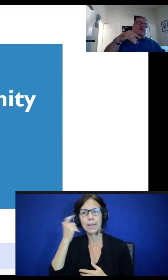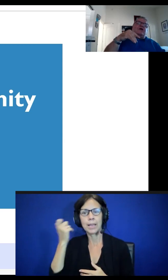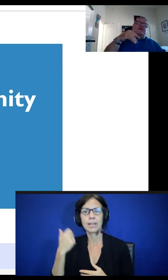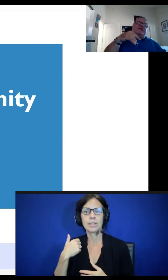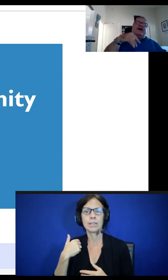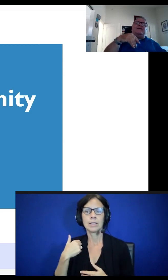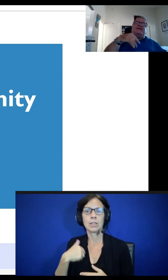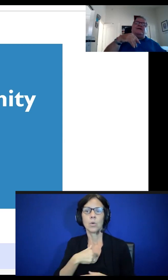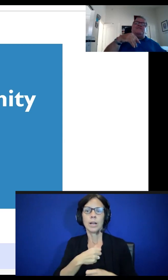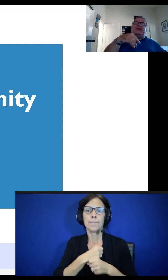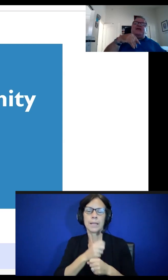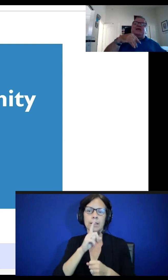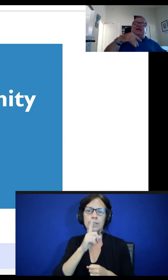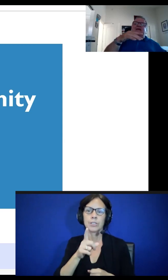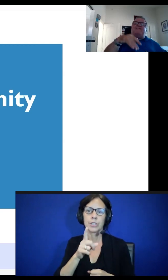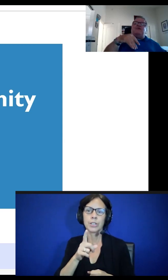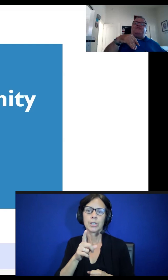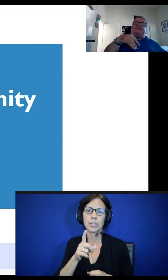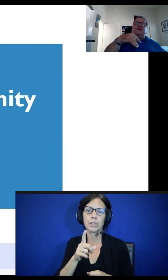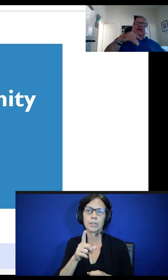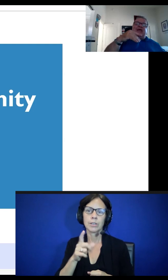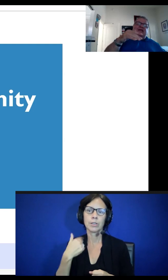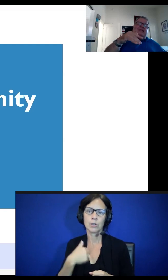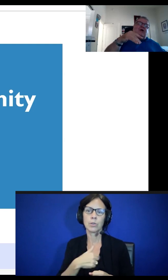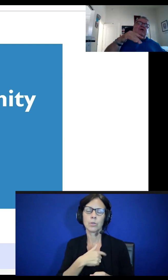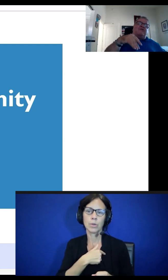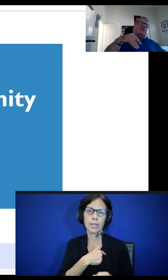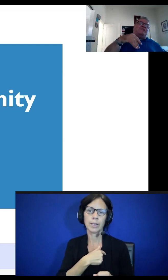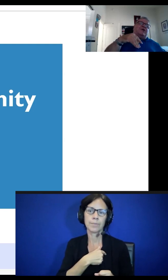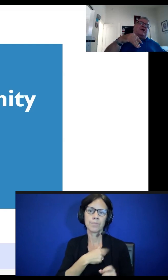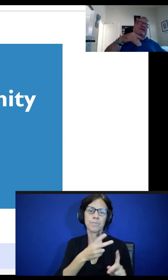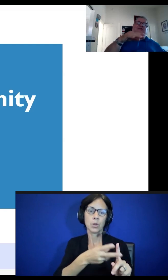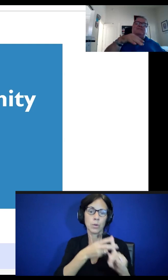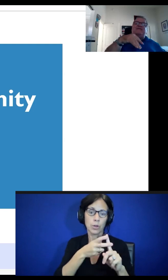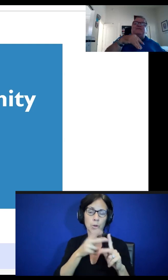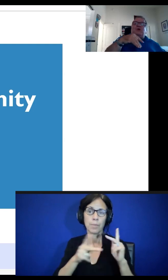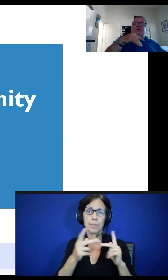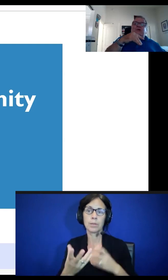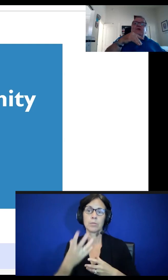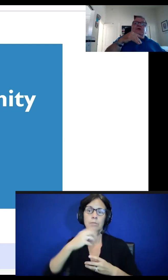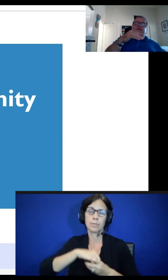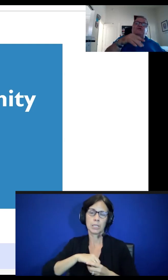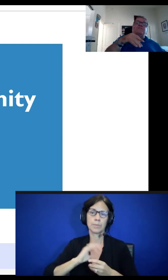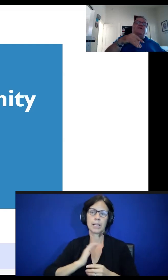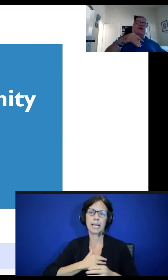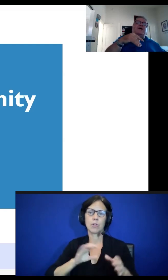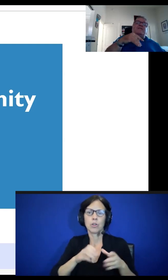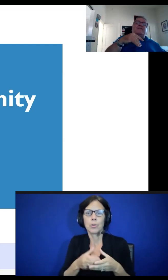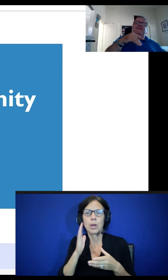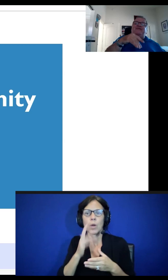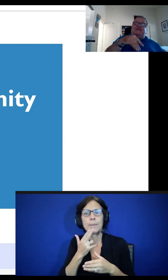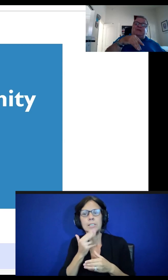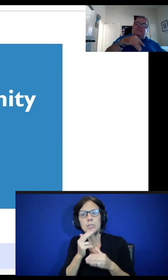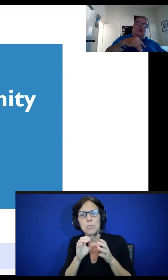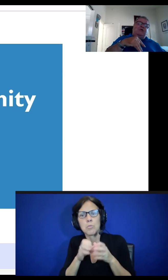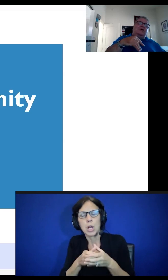sure that we get folks in our group. It's going to be a small group,